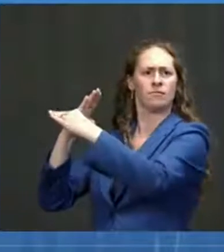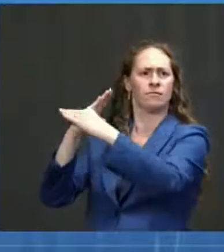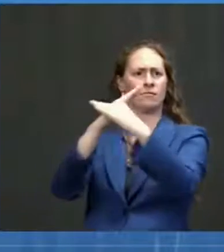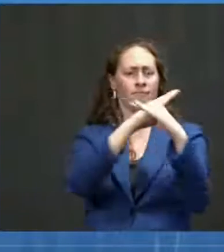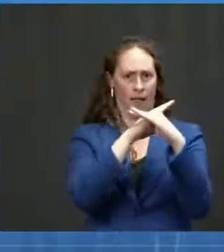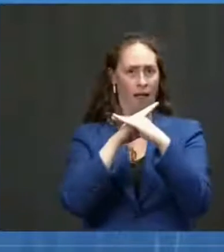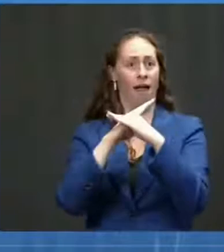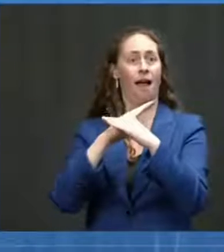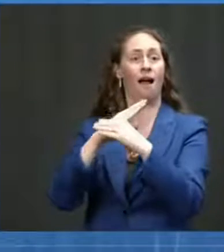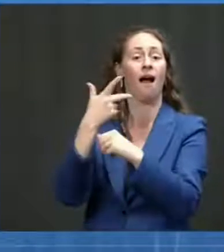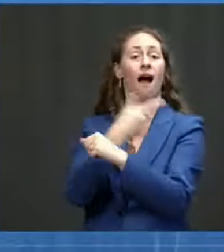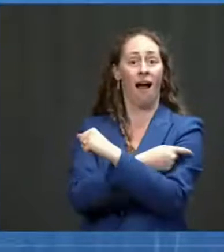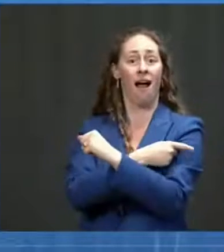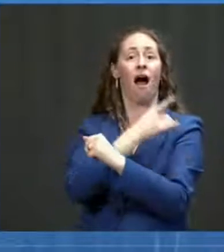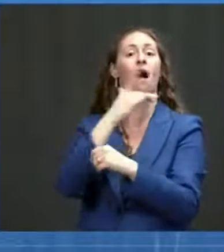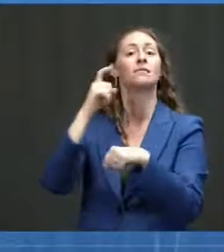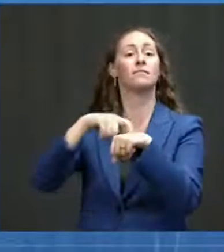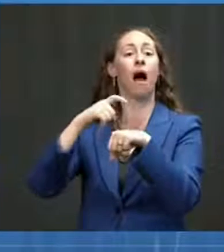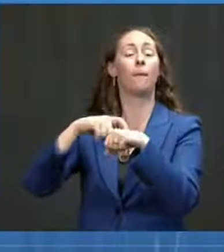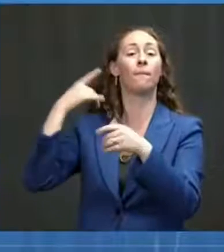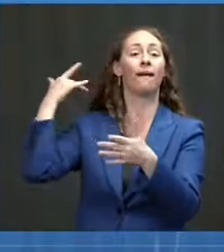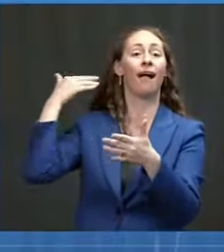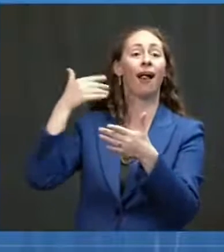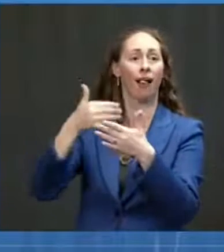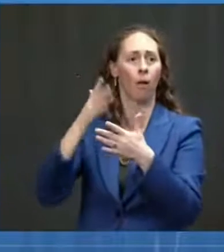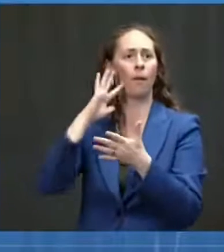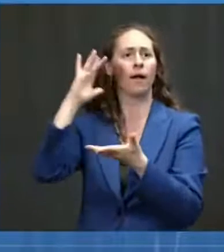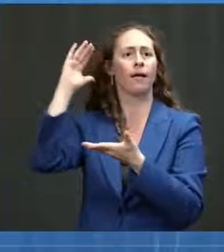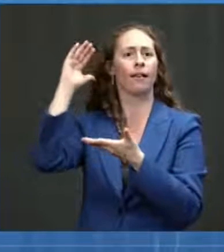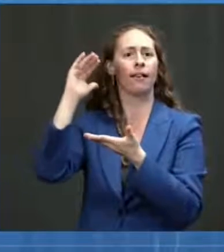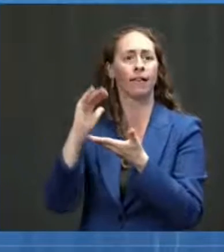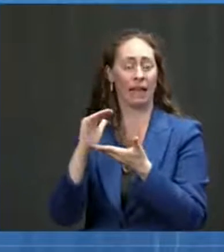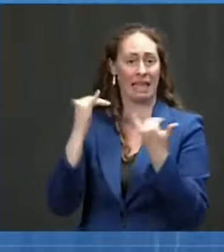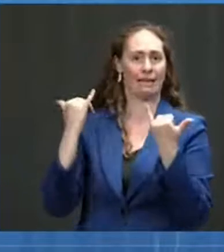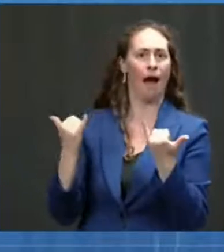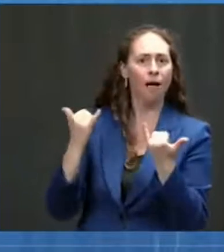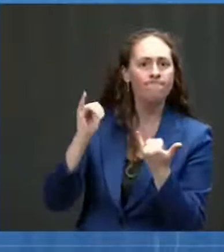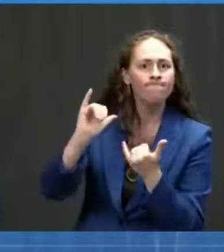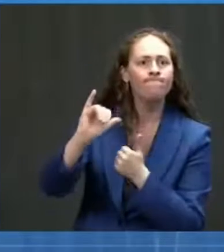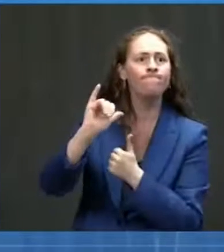the widespread Delta variant. Even though this new data